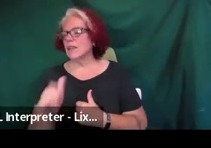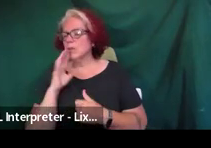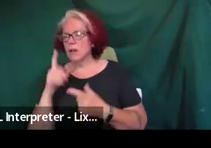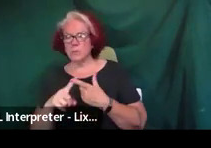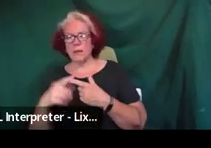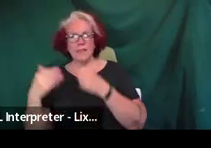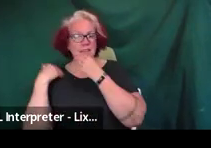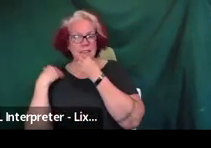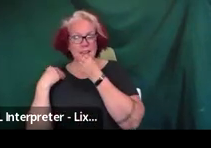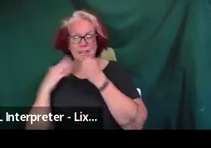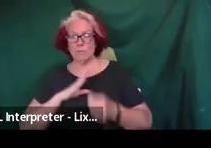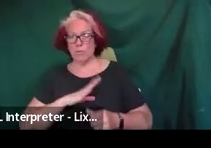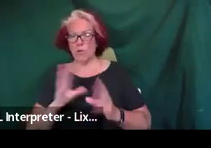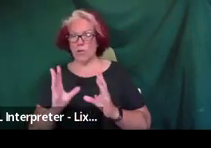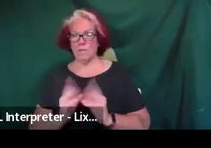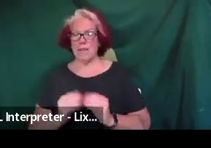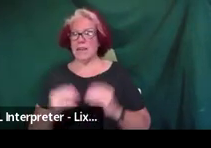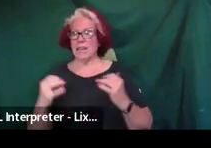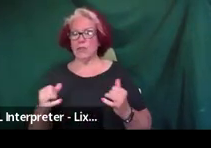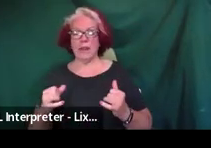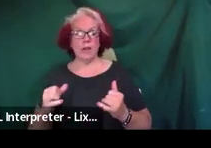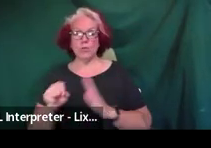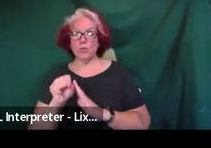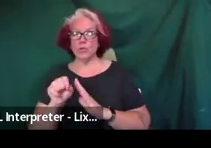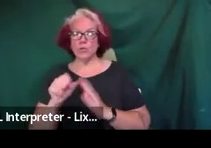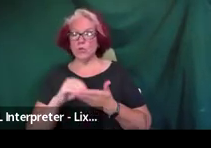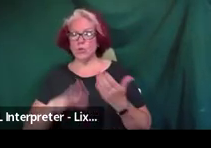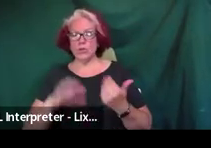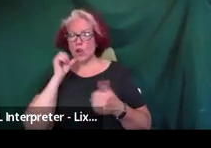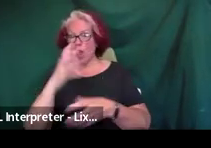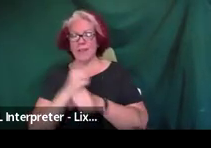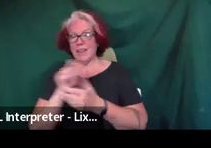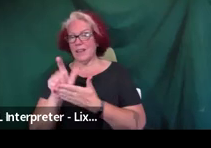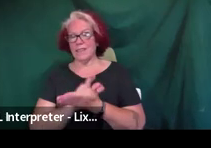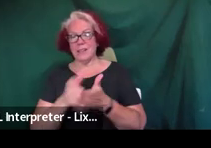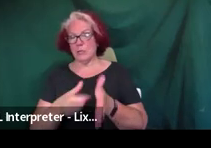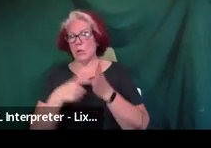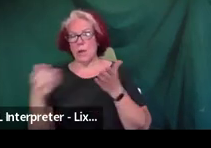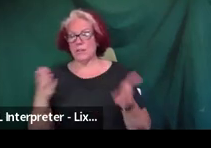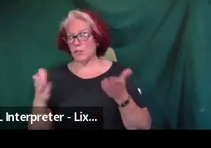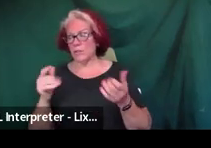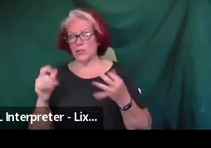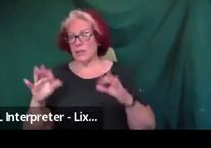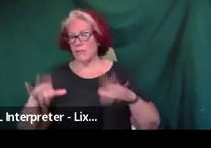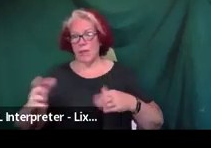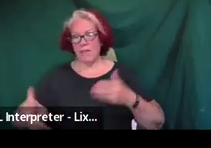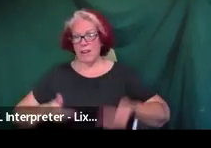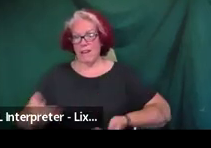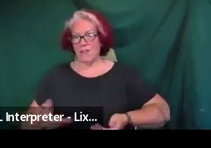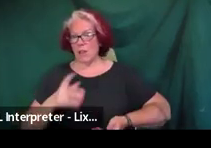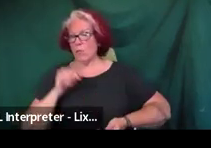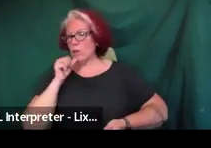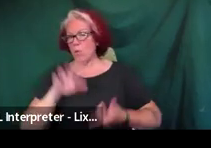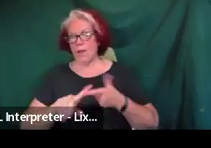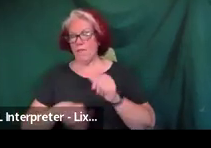meeting, that now students are not getting legally required services if, you know, we haven't filled the position and we don't have a backup